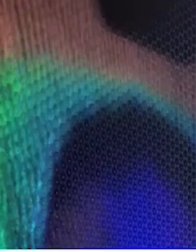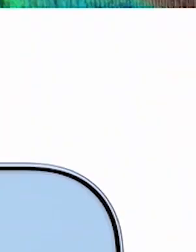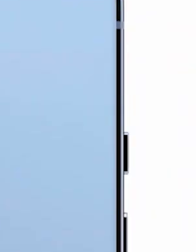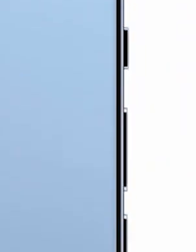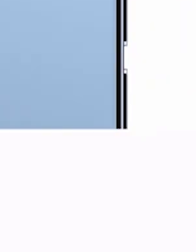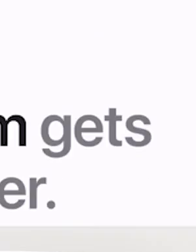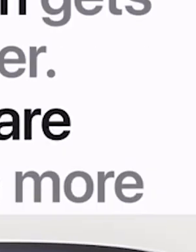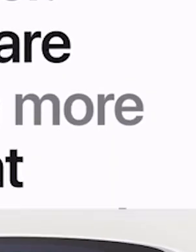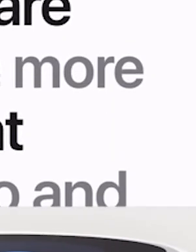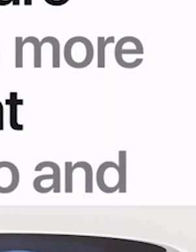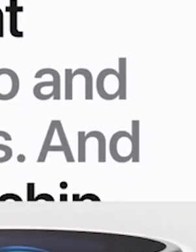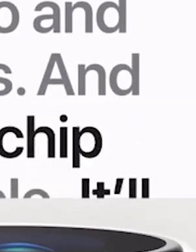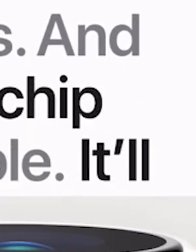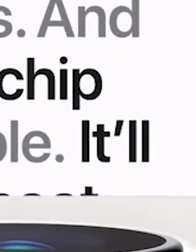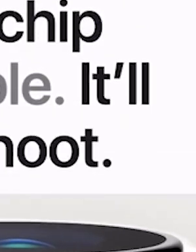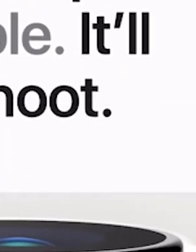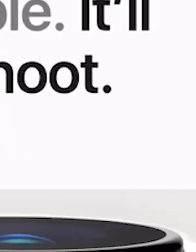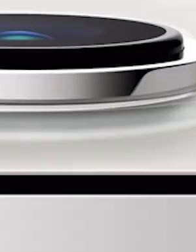water resistance.